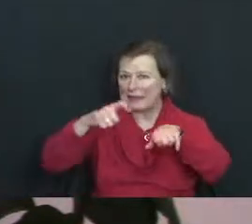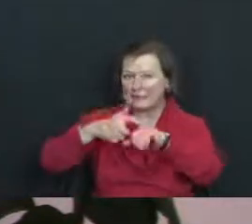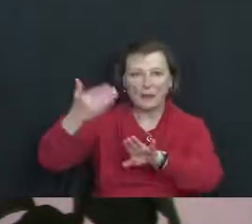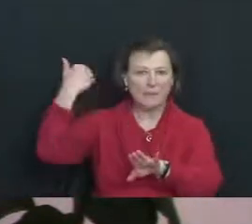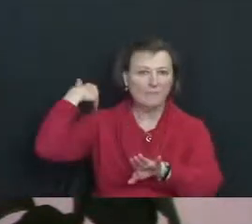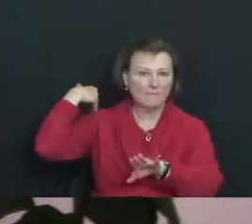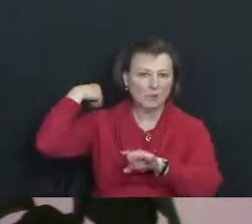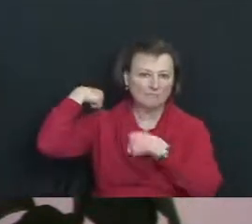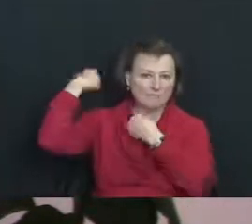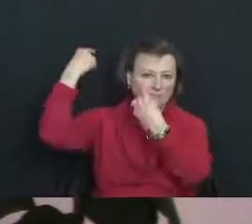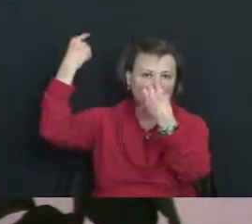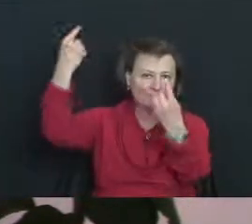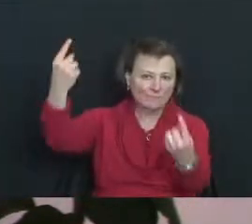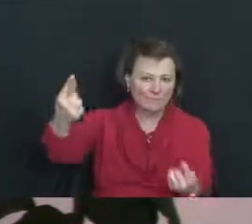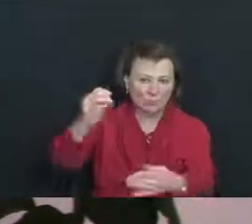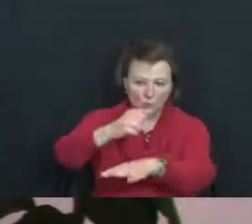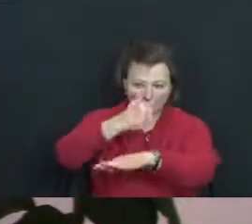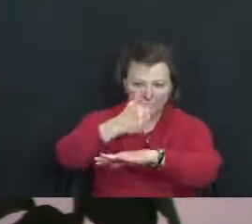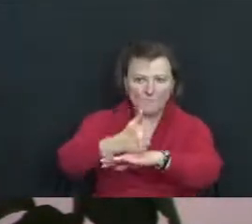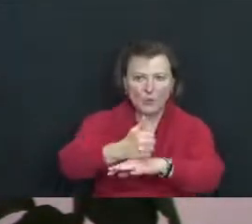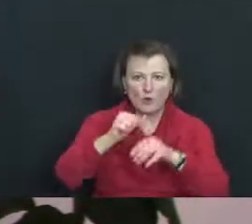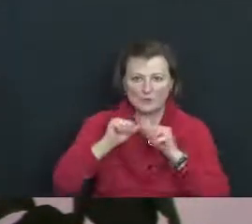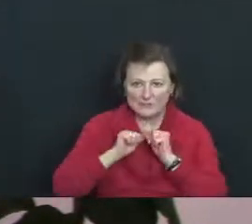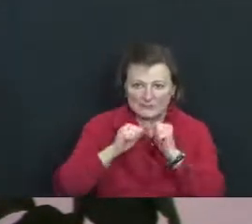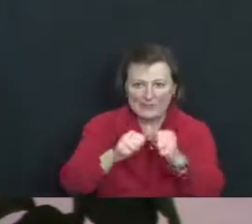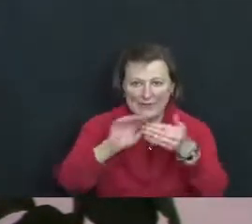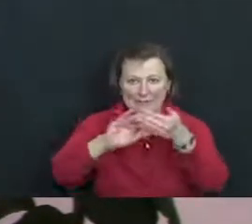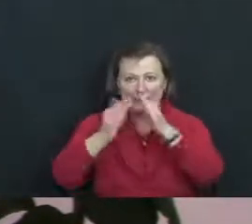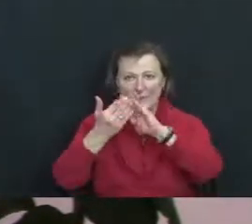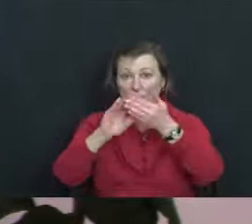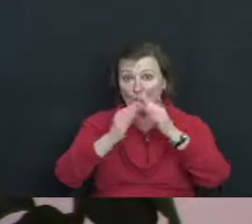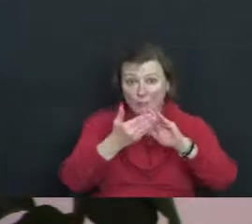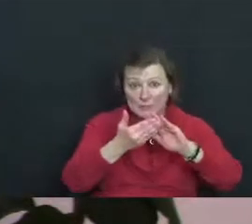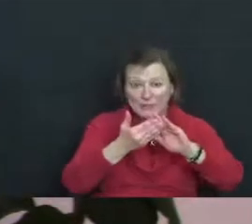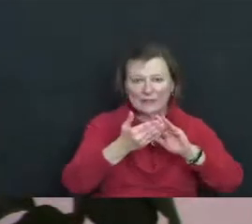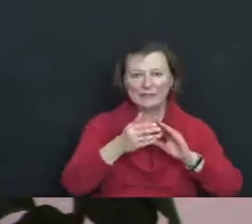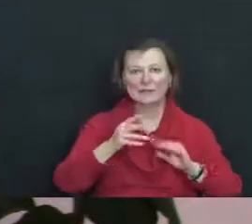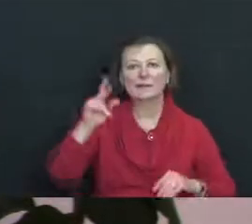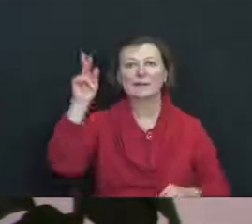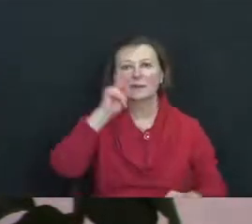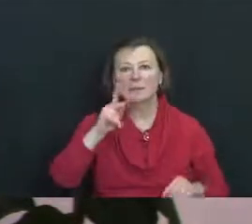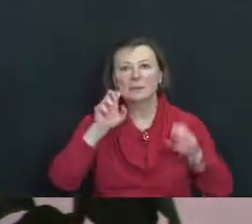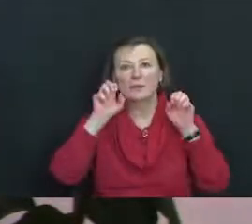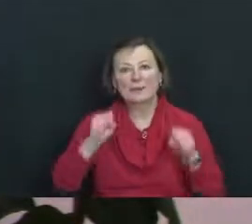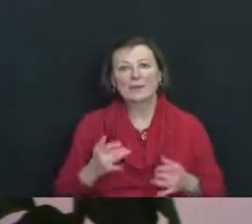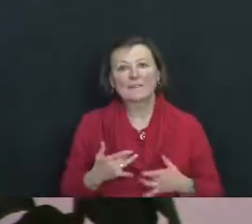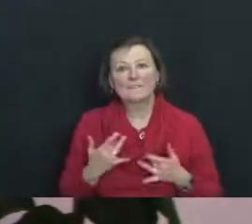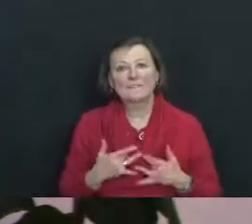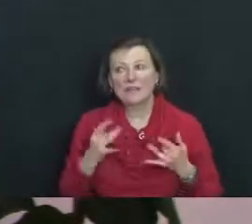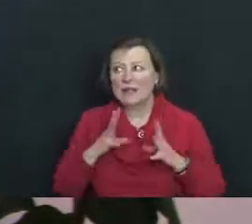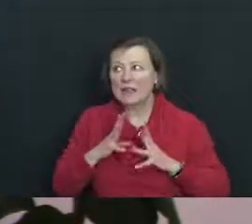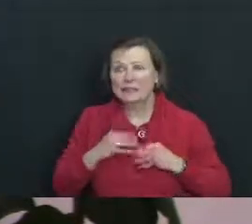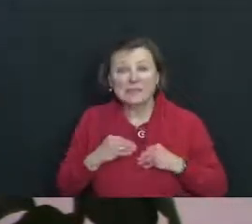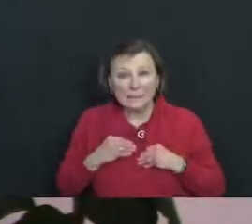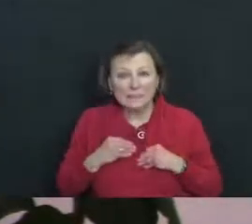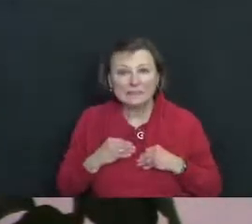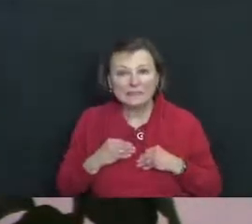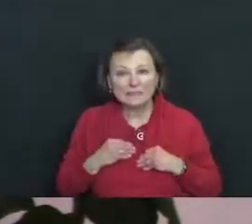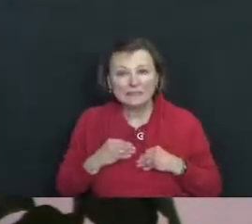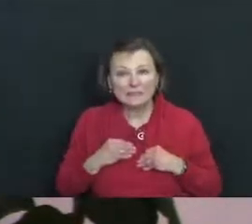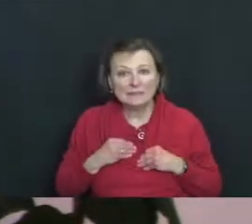to form and sustain communities where people can feel accepted, and then